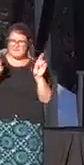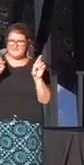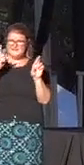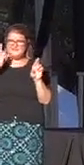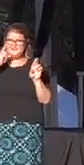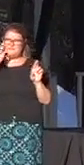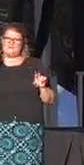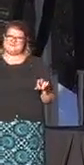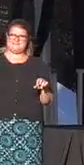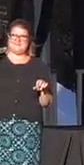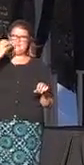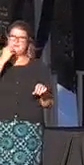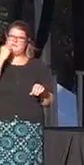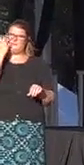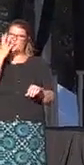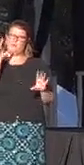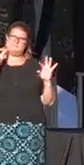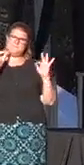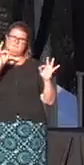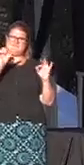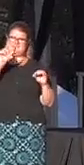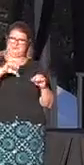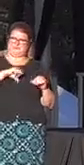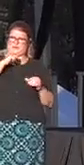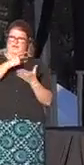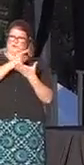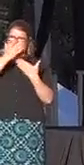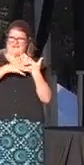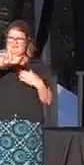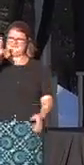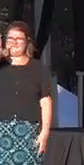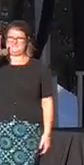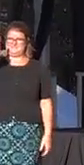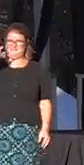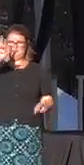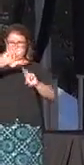a sunny, warm, picture-perfect San Diego Pride Weekend?